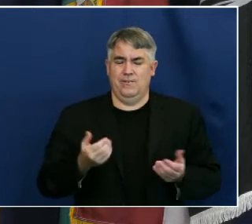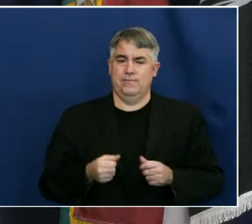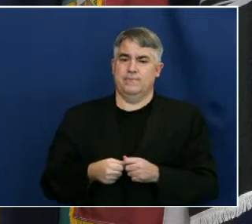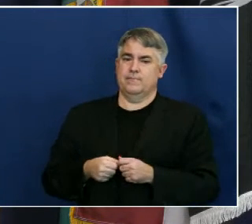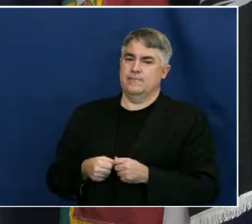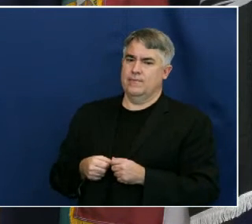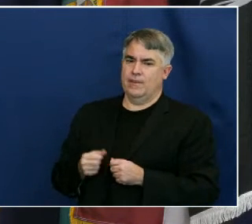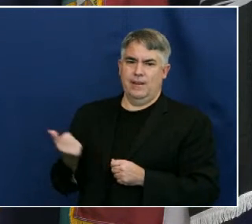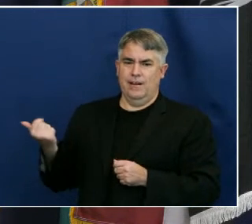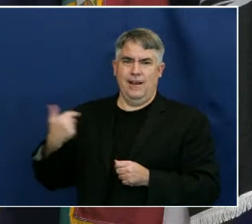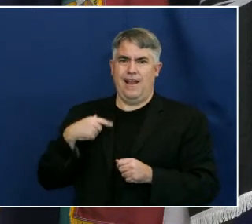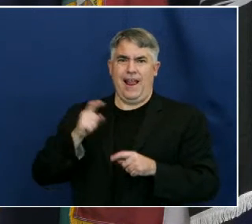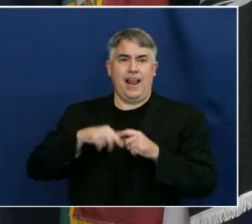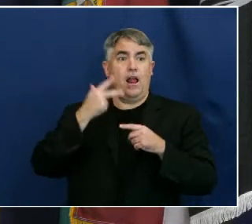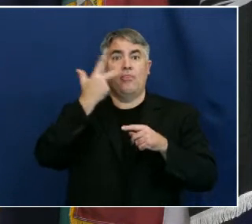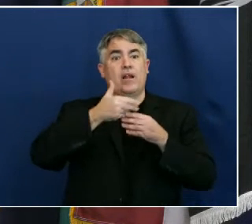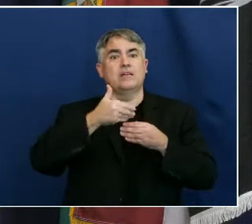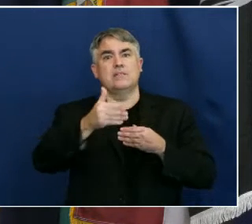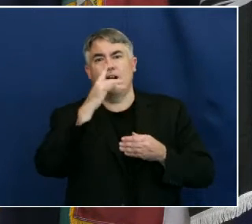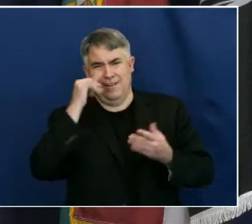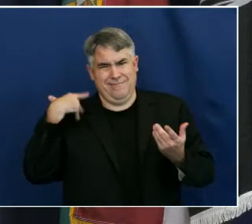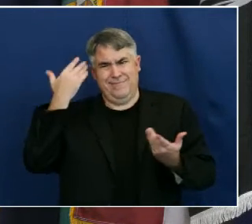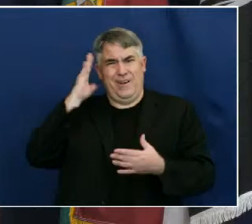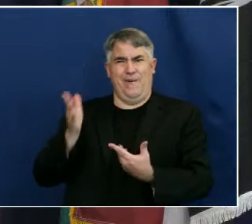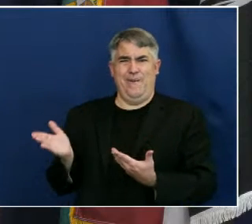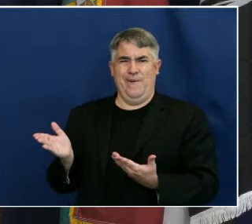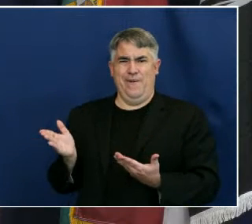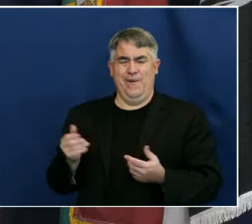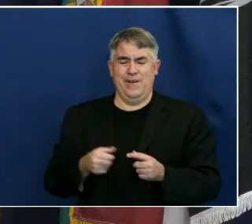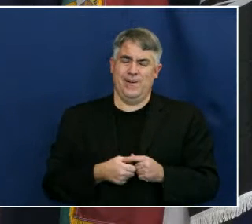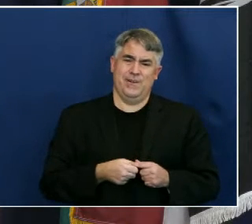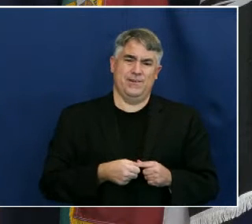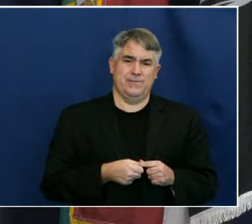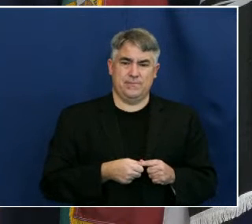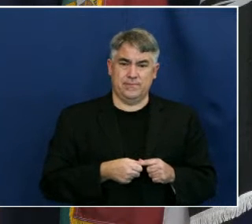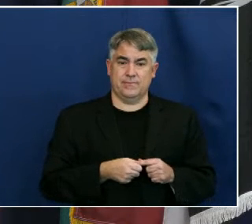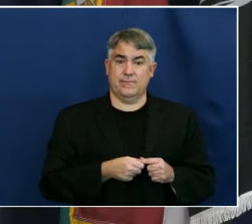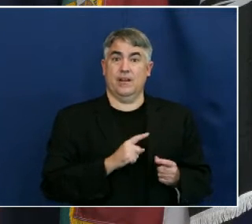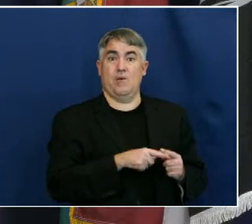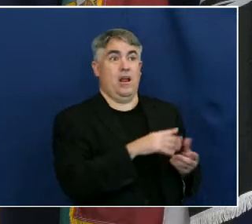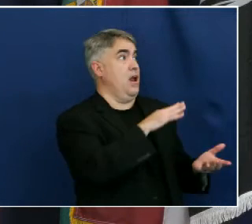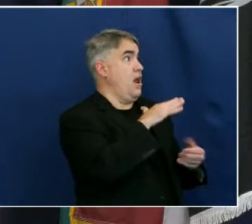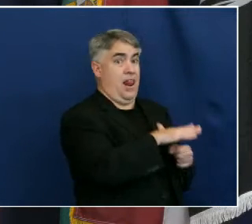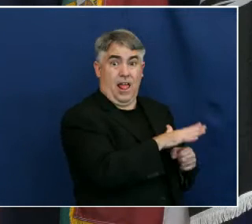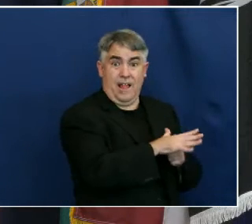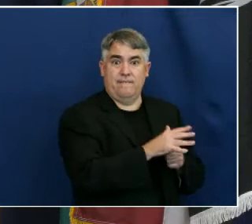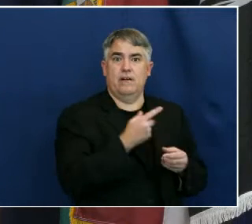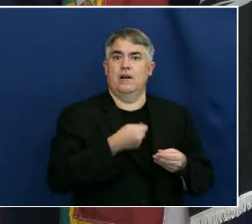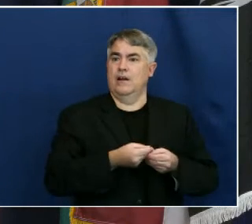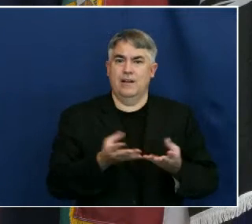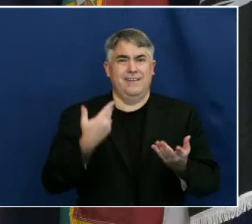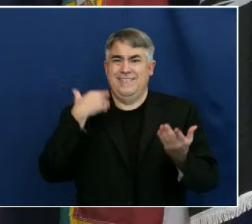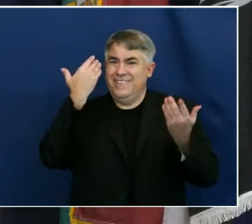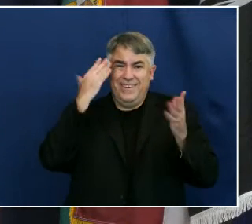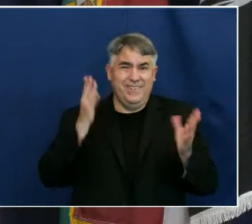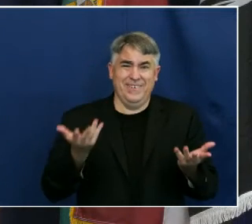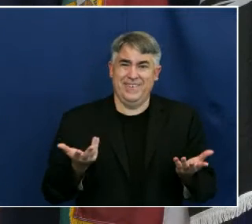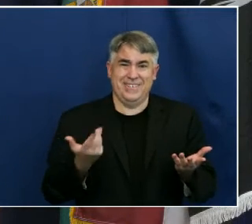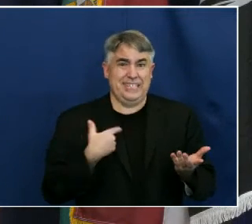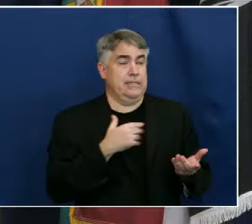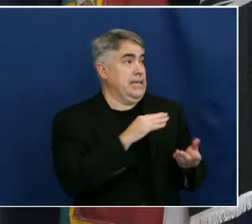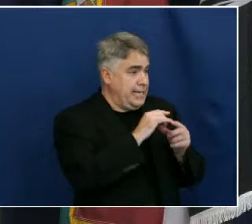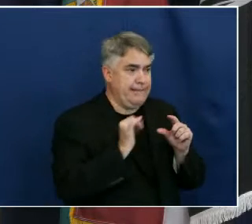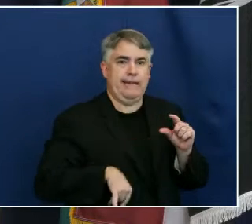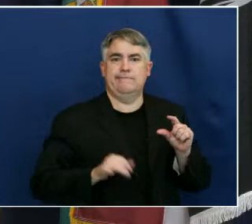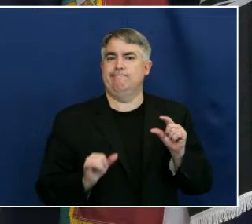can't predict at what point we're going to receive enough vaccines to complete the second doses and do this whole population, because